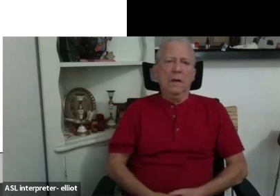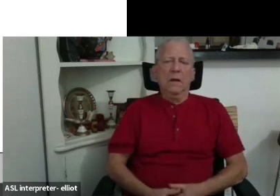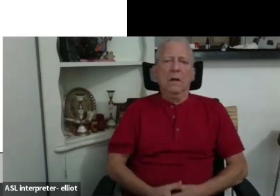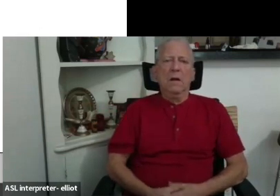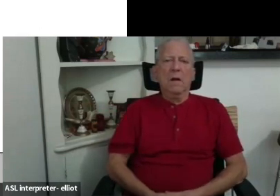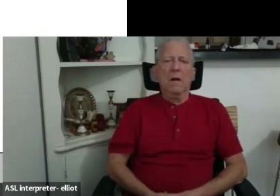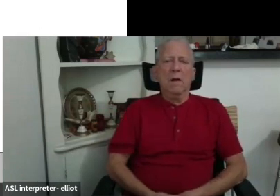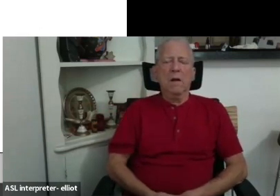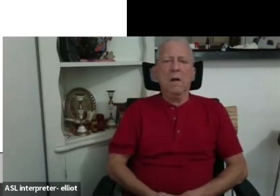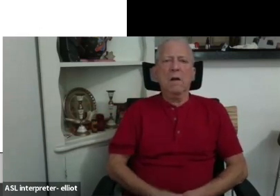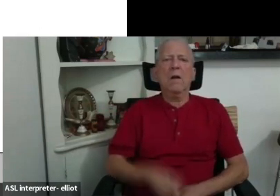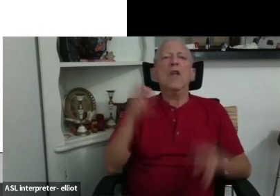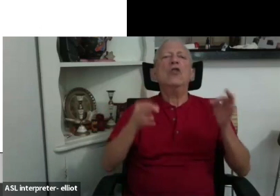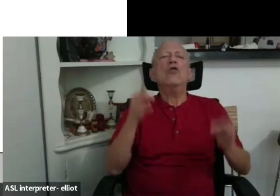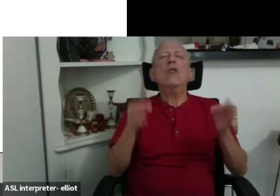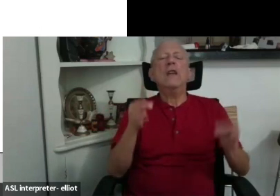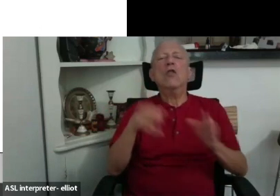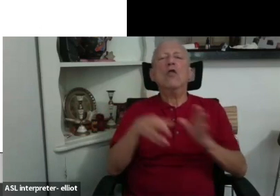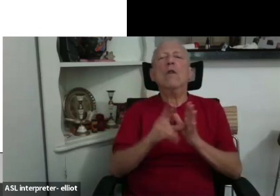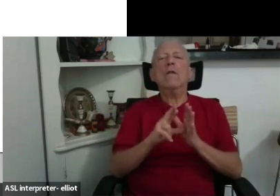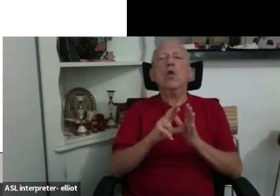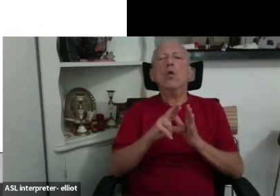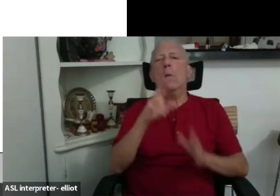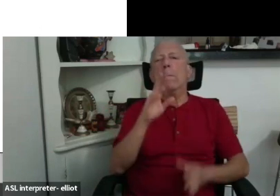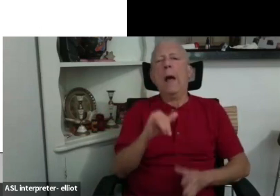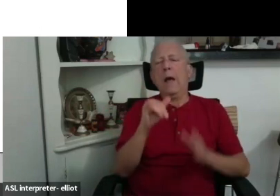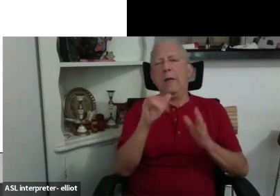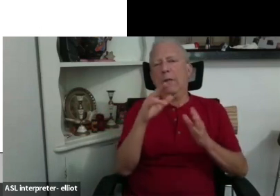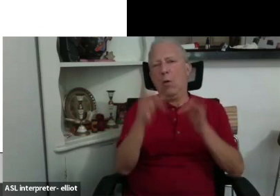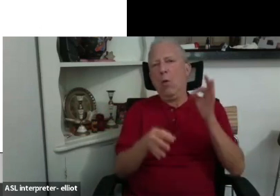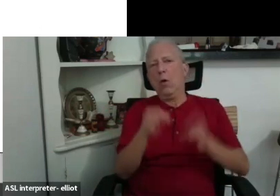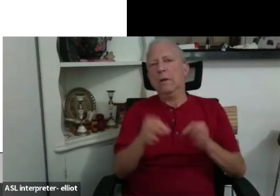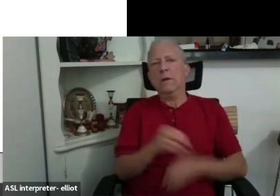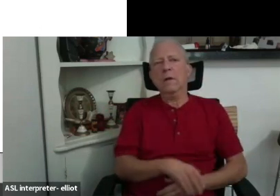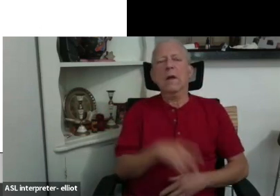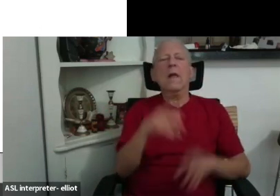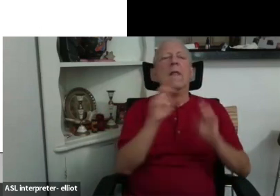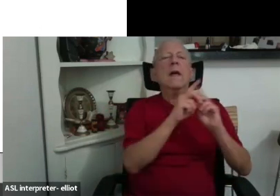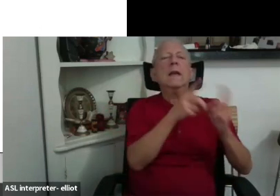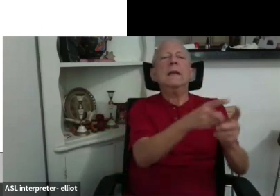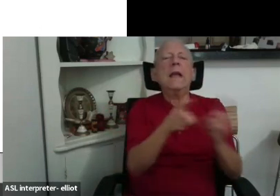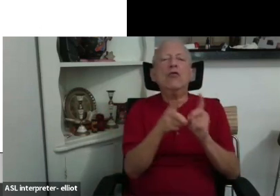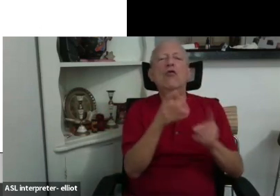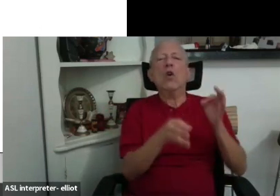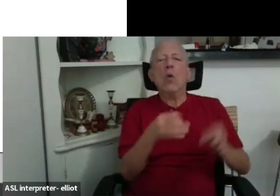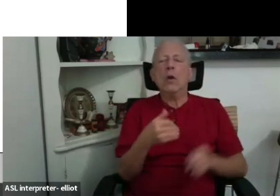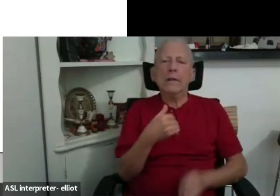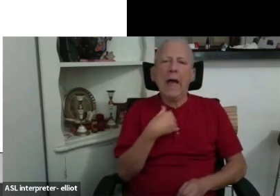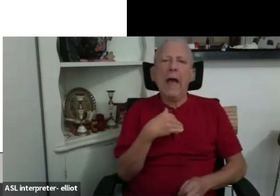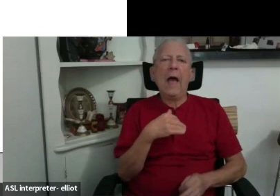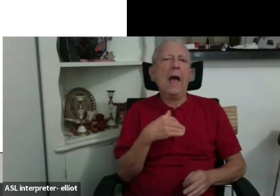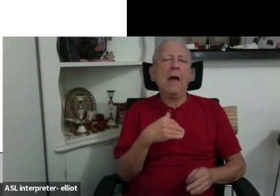The next one is the judicial review by the courts. So the district courts have exclusive